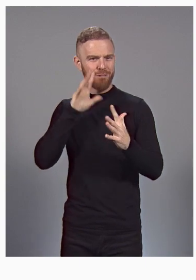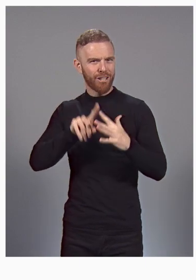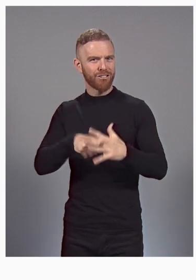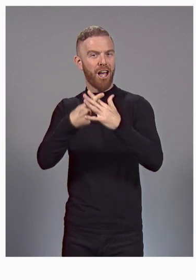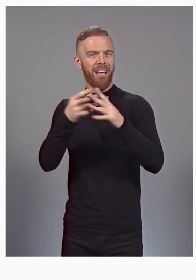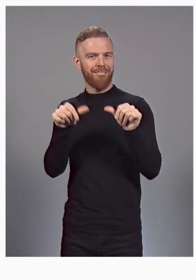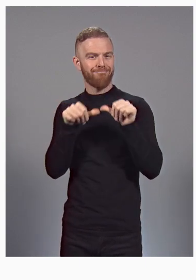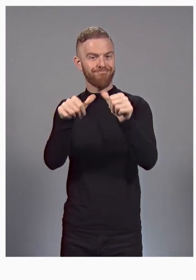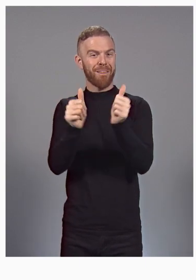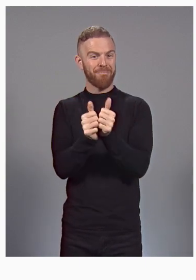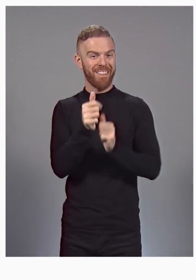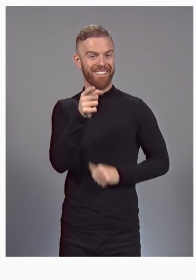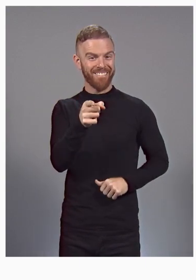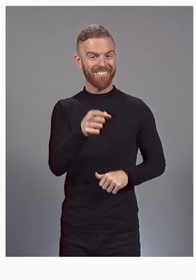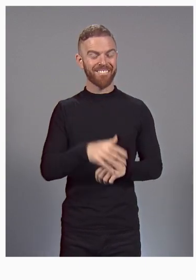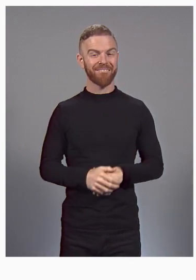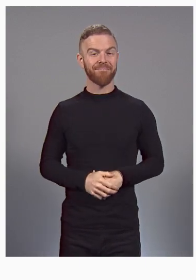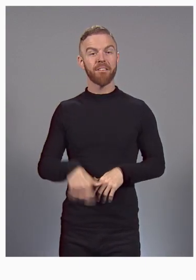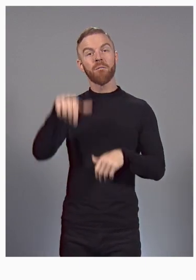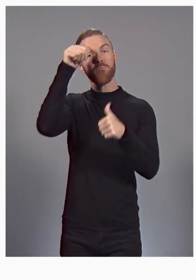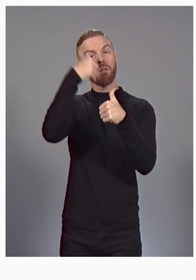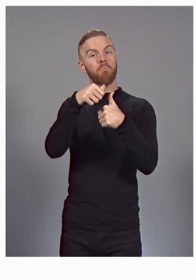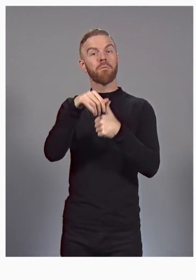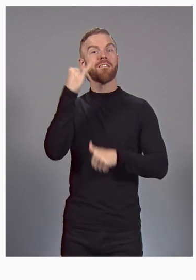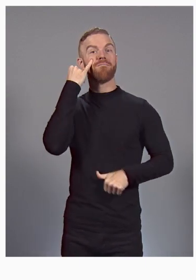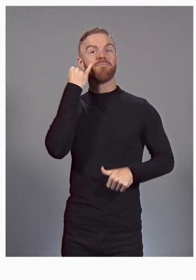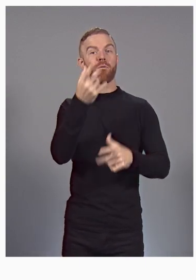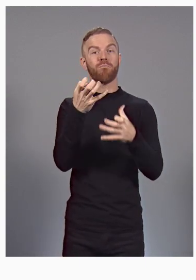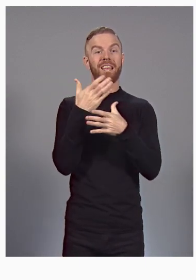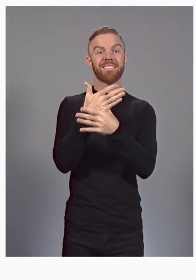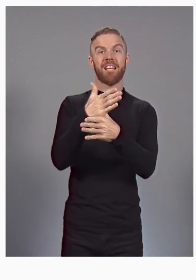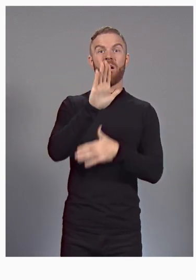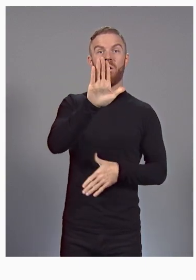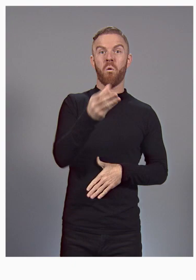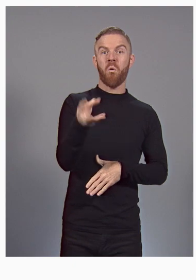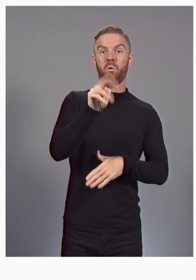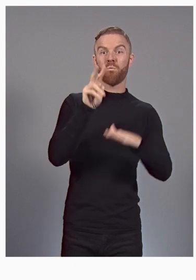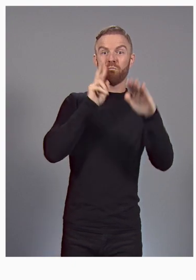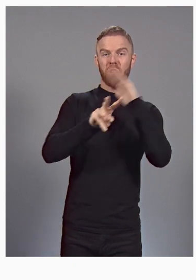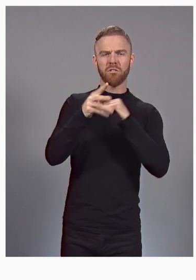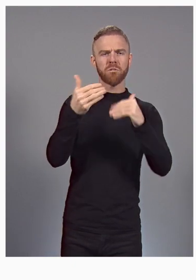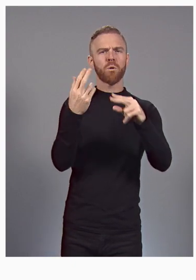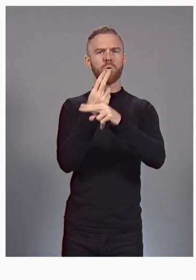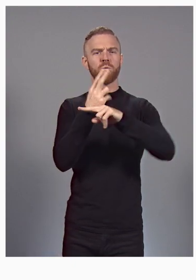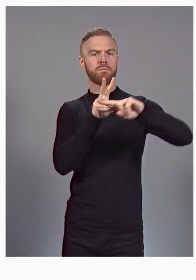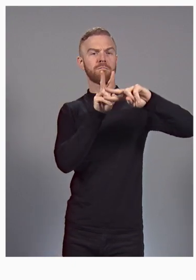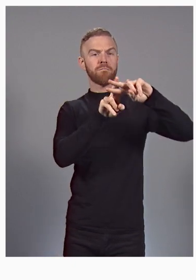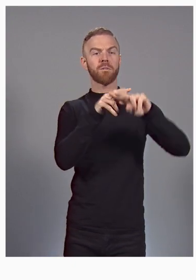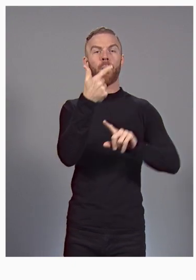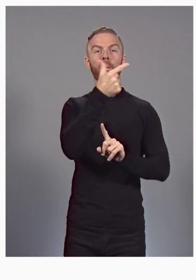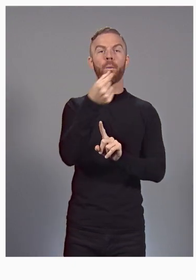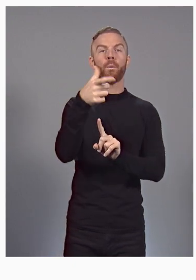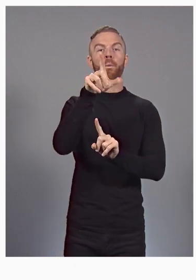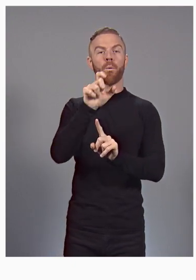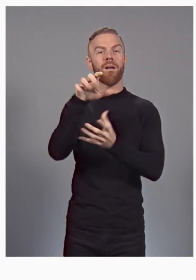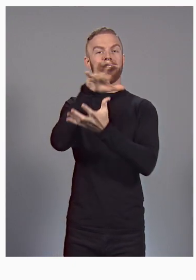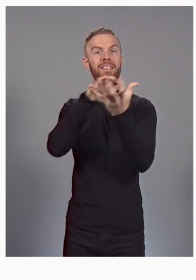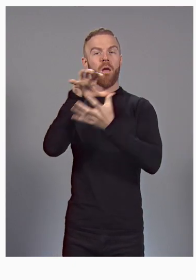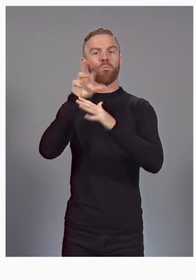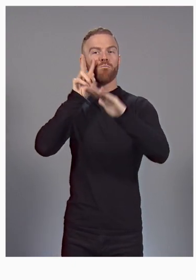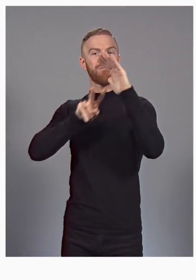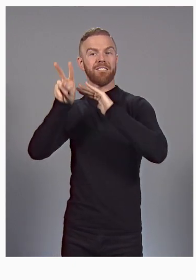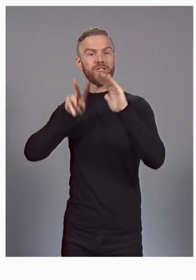of you. Remember, if you want to share your own prediction, use the hashtag Google Cloud Predictions to tell us all about